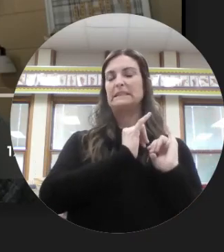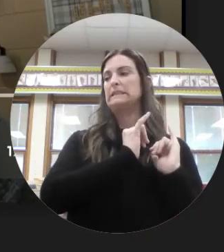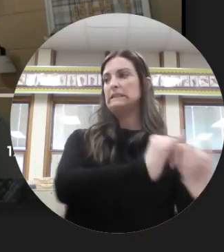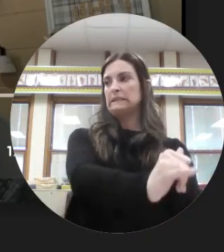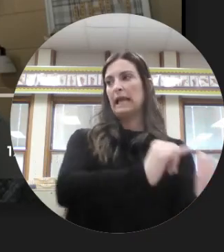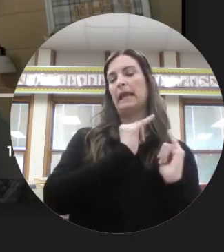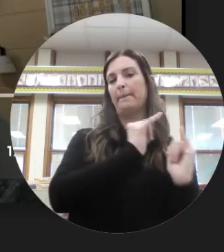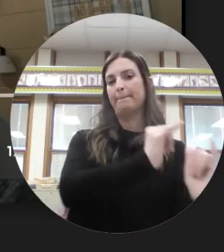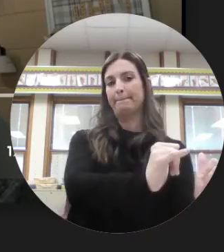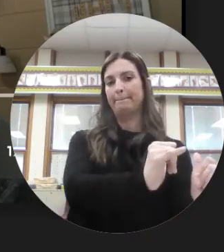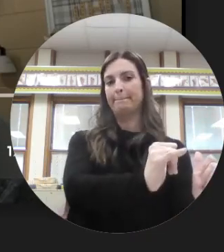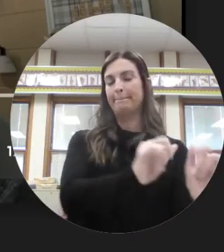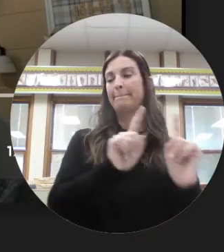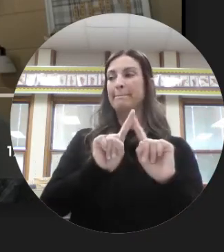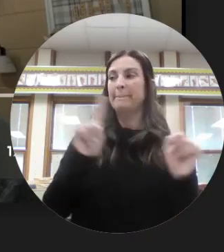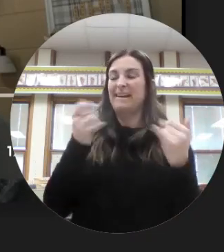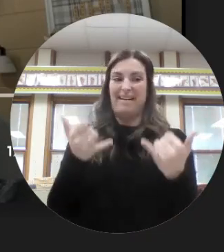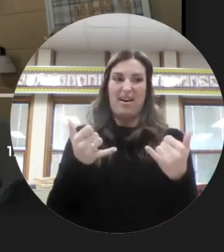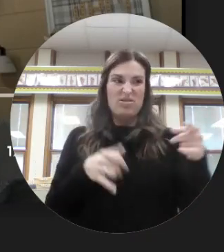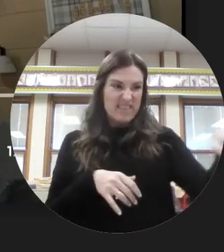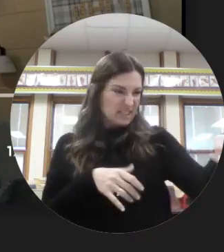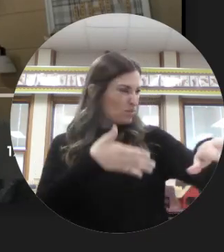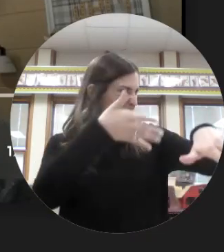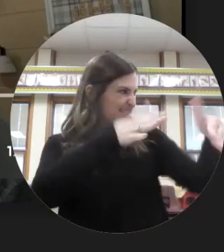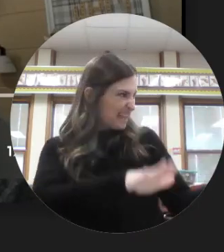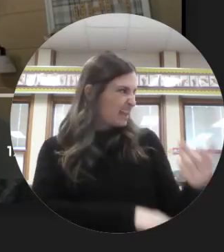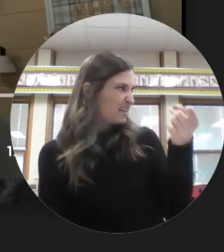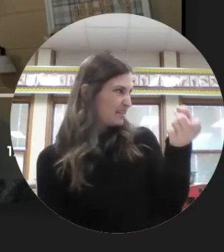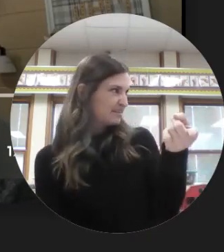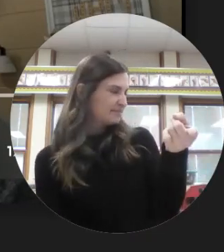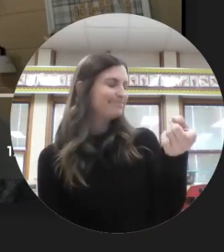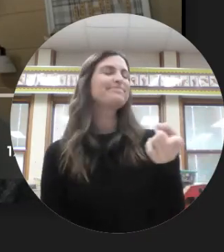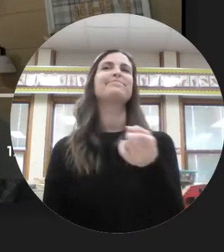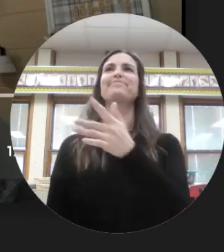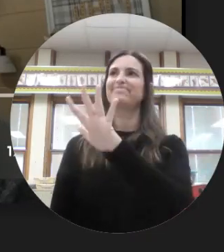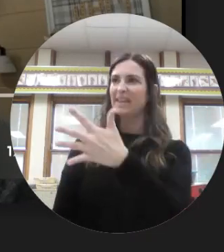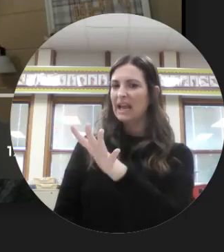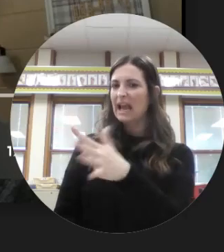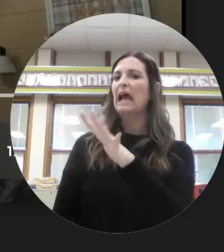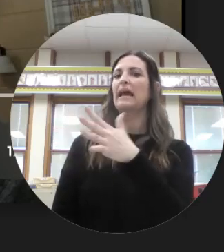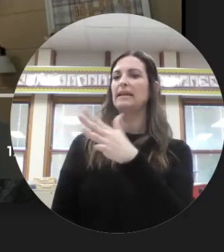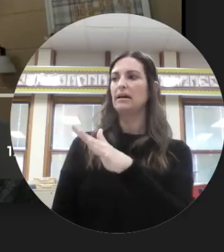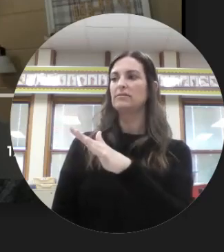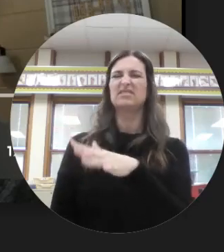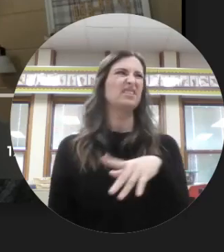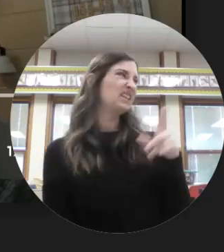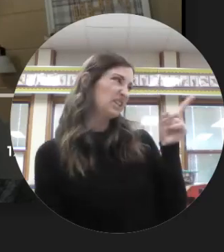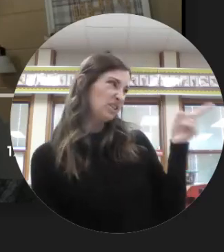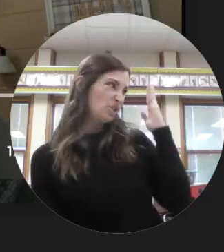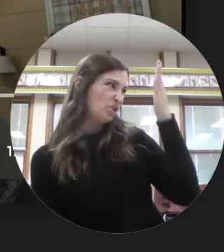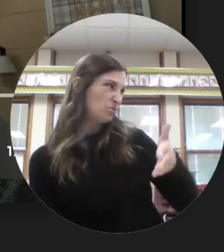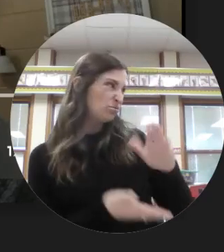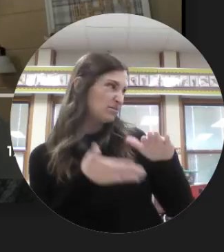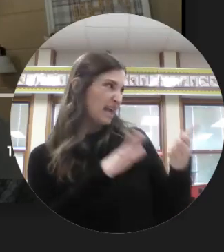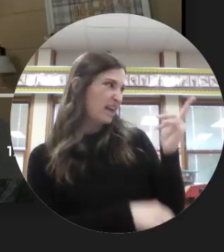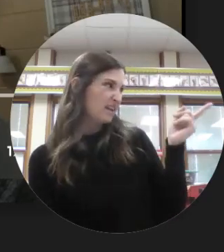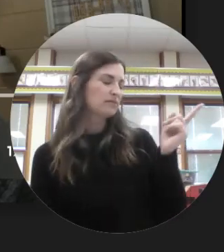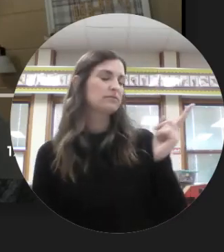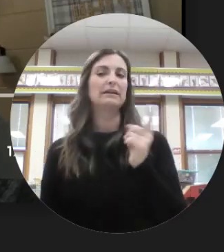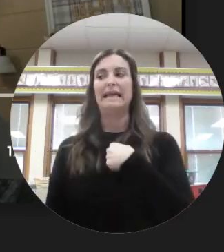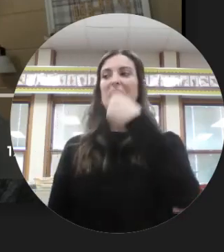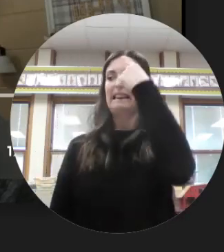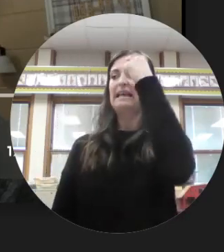Roz. "And now this robot is dead?" "In a way." "Will you ever die, Mama?" "I think